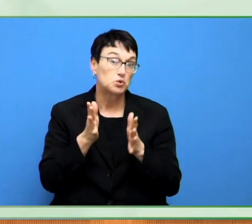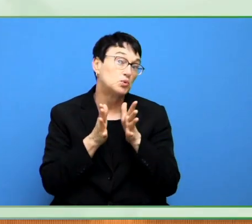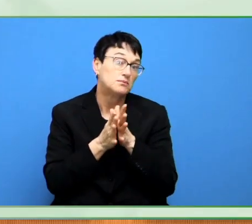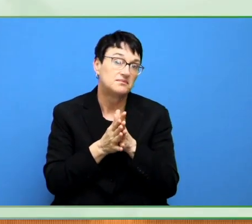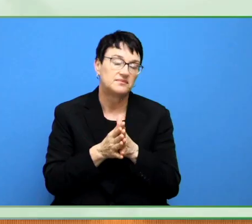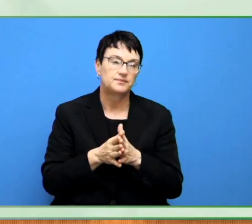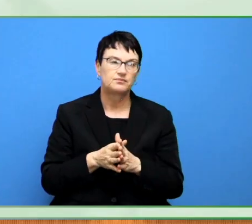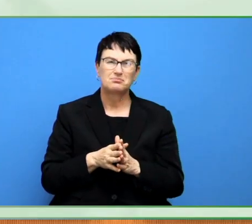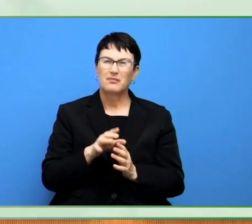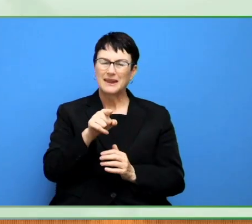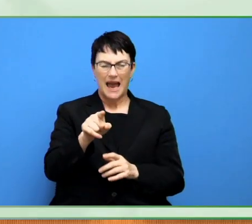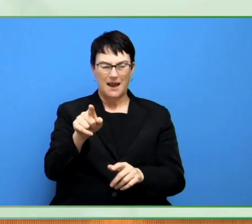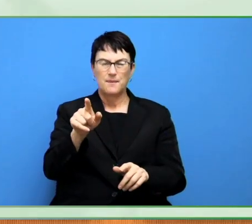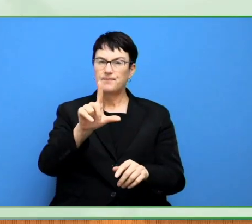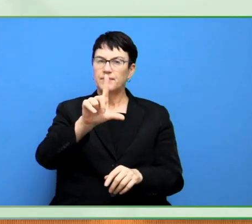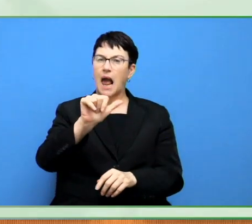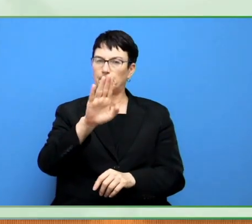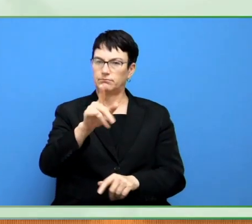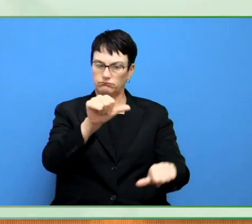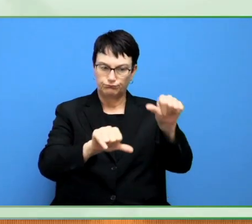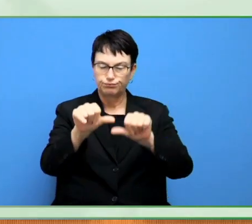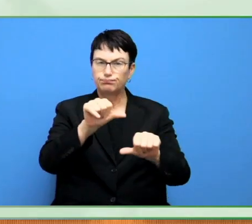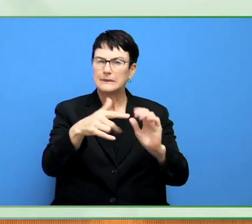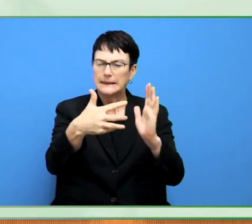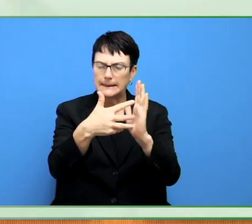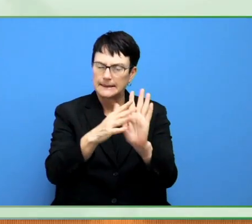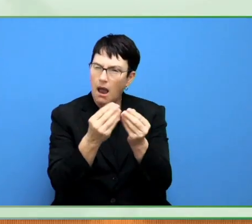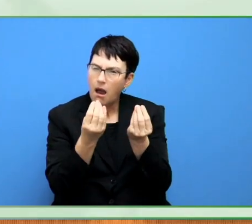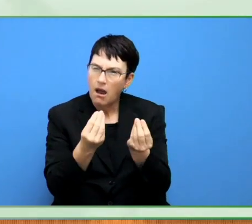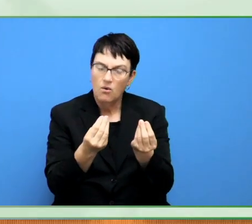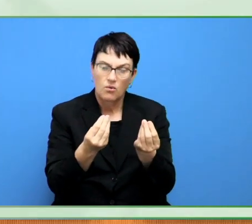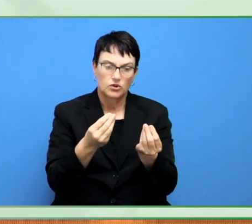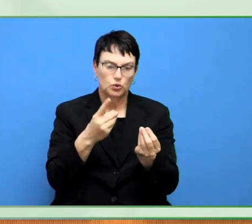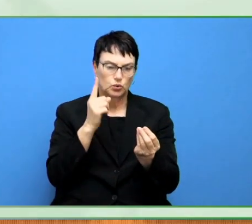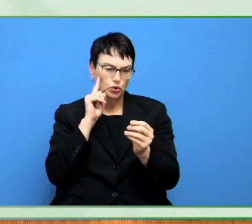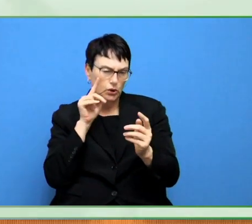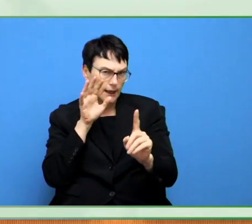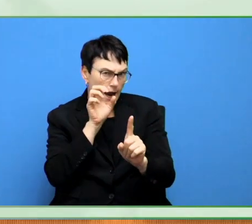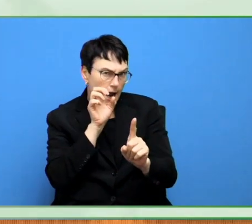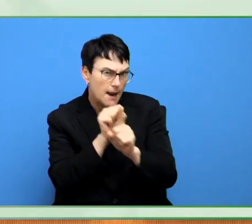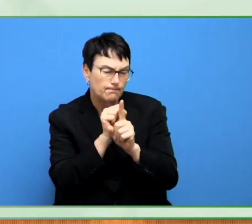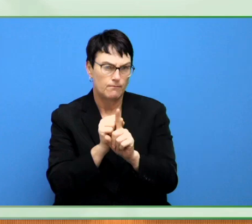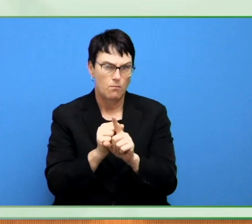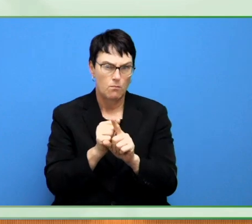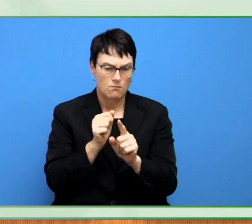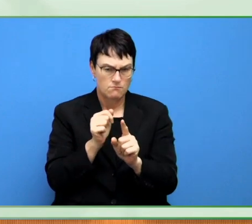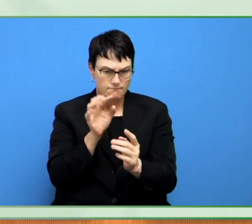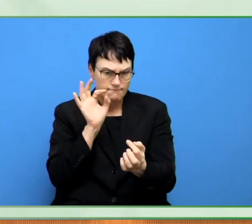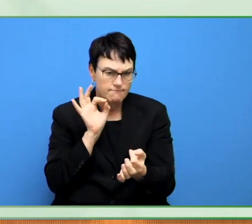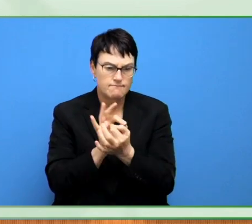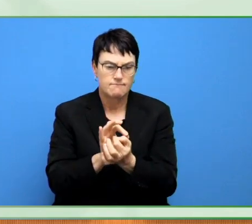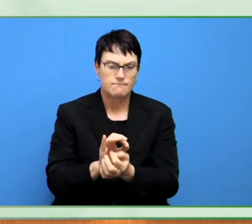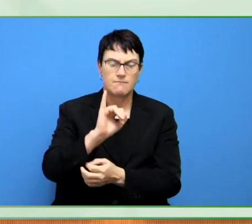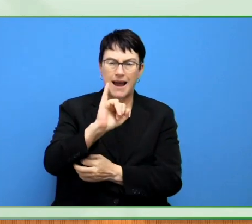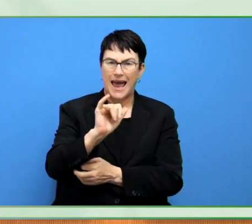lab recognition procedure in ITU. So we call for test labs